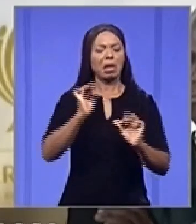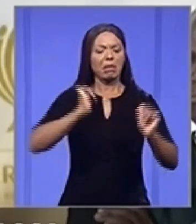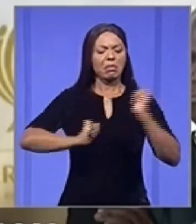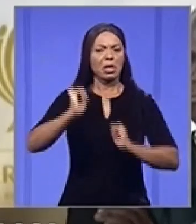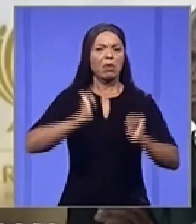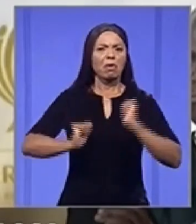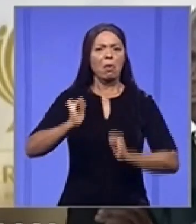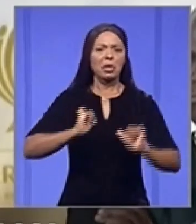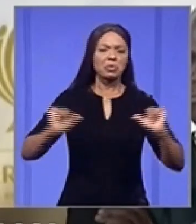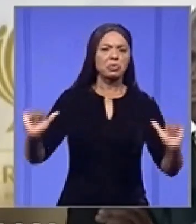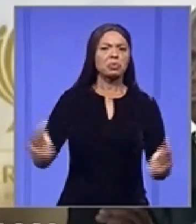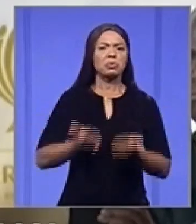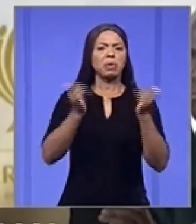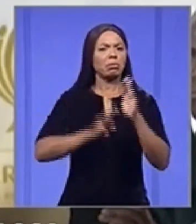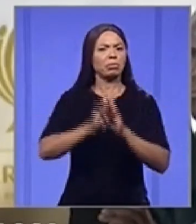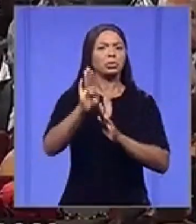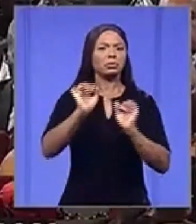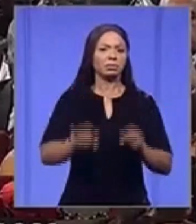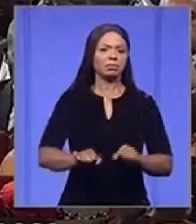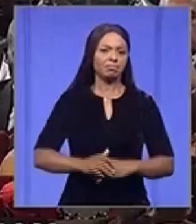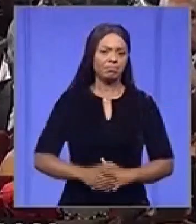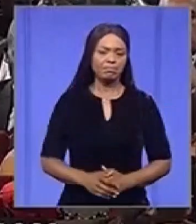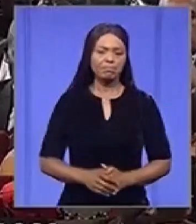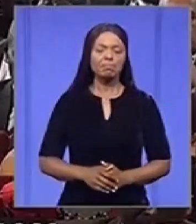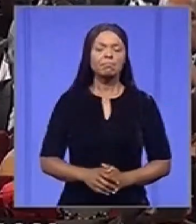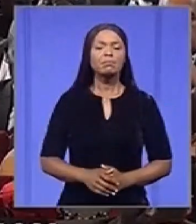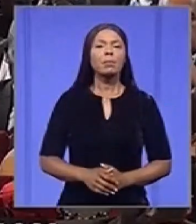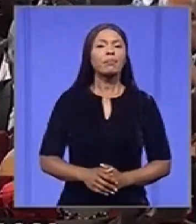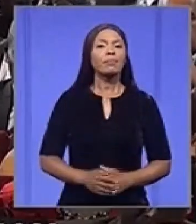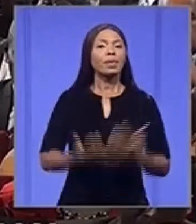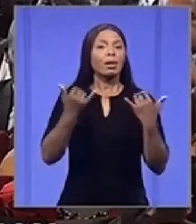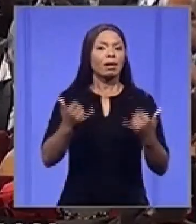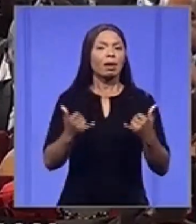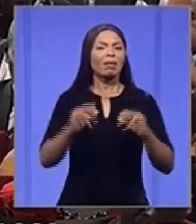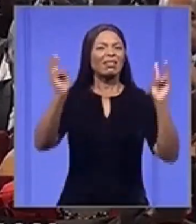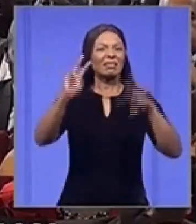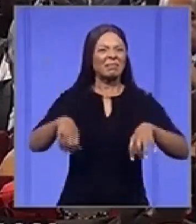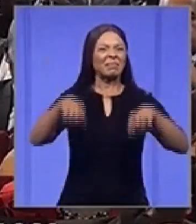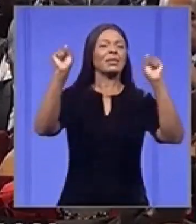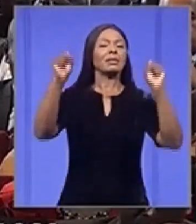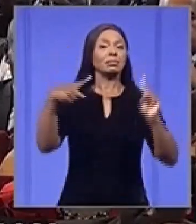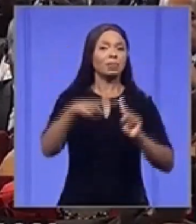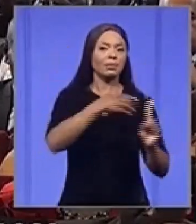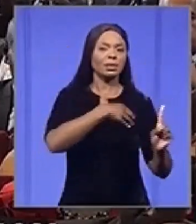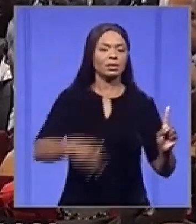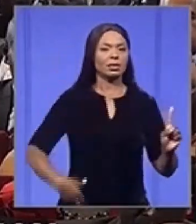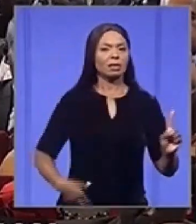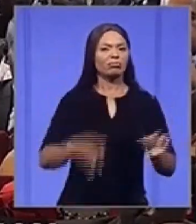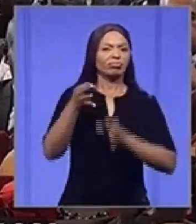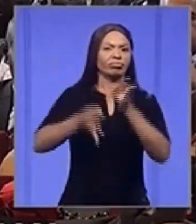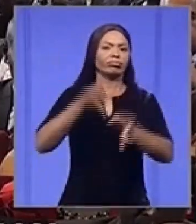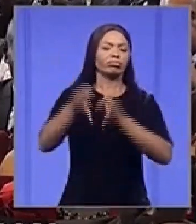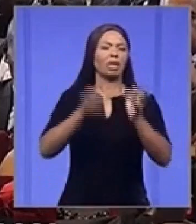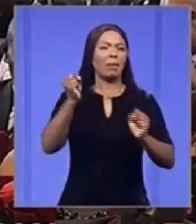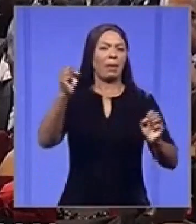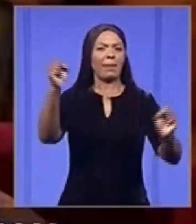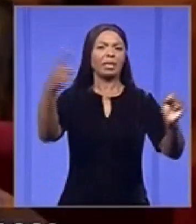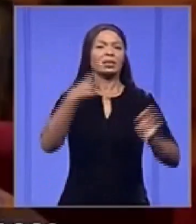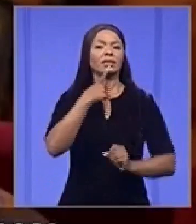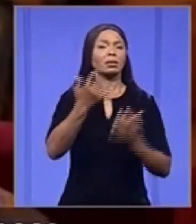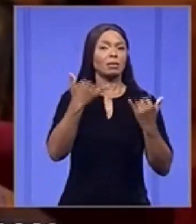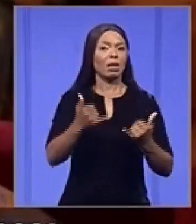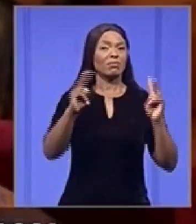performance has improved. Go latela mathata motlakase mo nageng moporesidente a re kgaogo e rulagantsweng ya motlakase